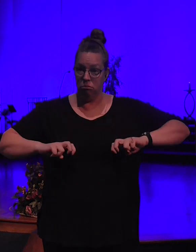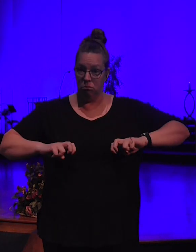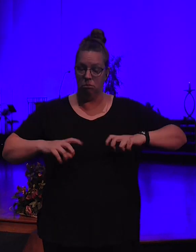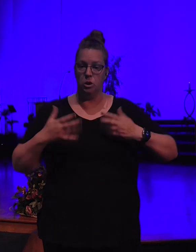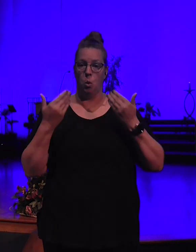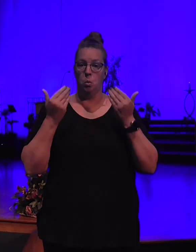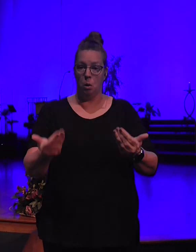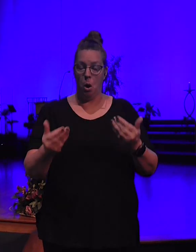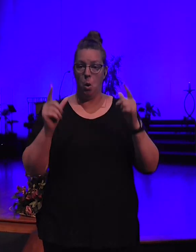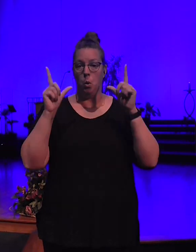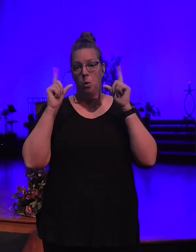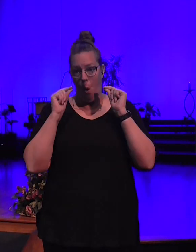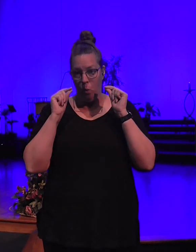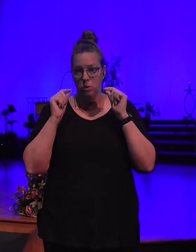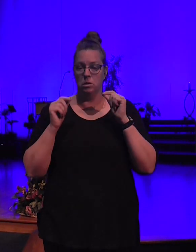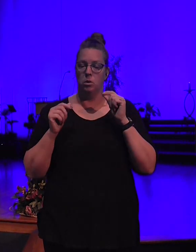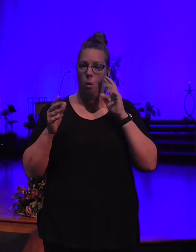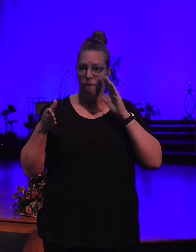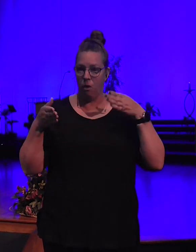close your eyes.